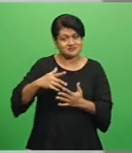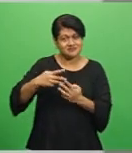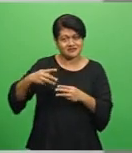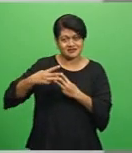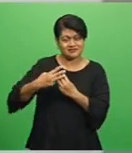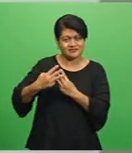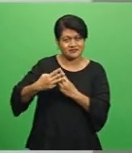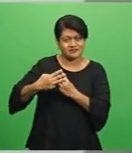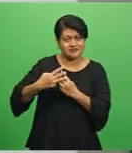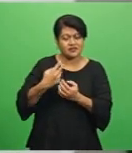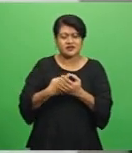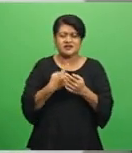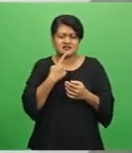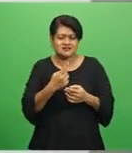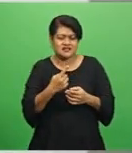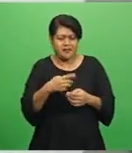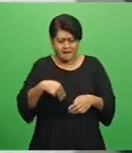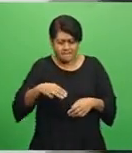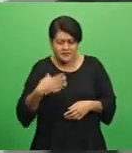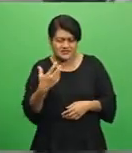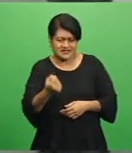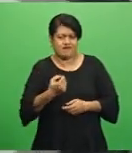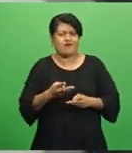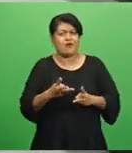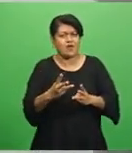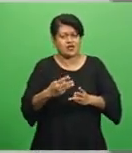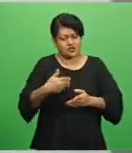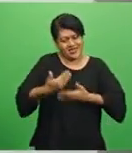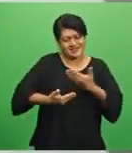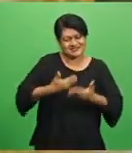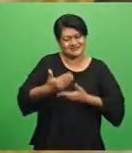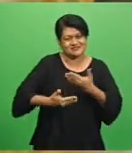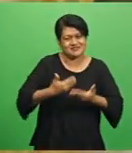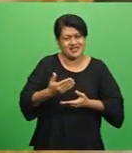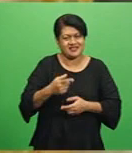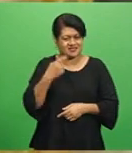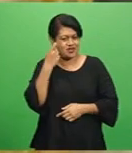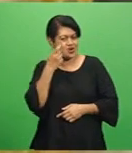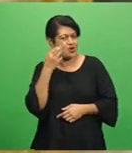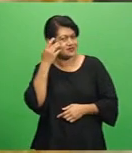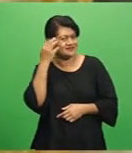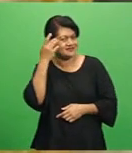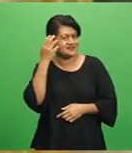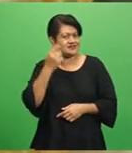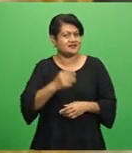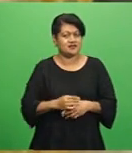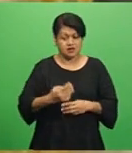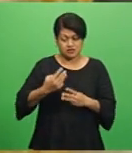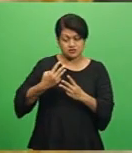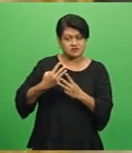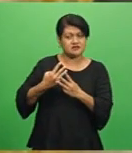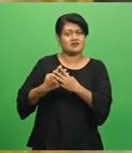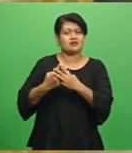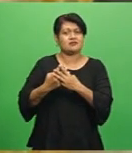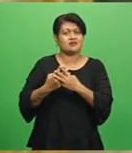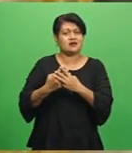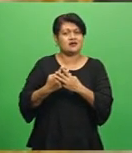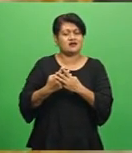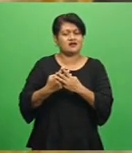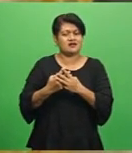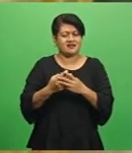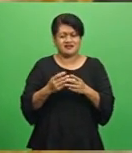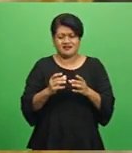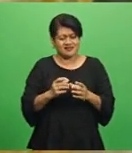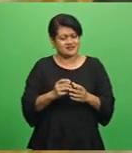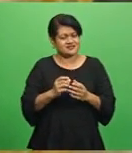says members are free to express their concern and raise grievances. SUDELPA is a democratic